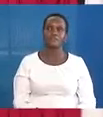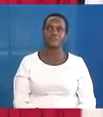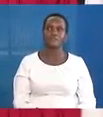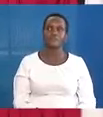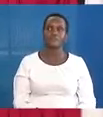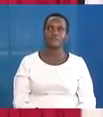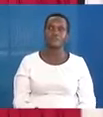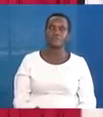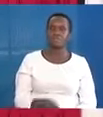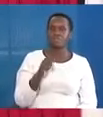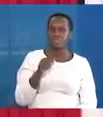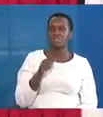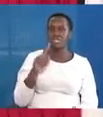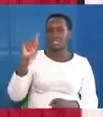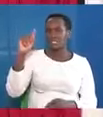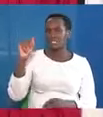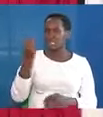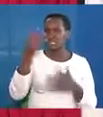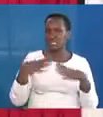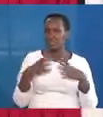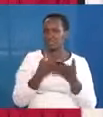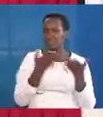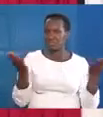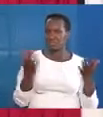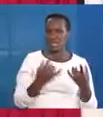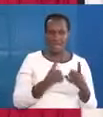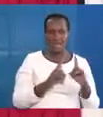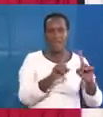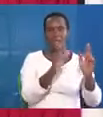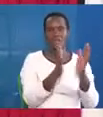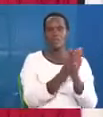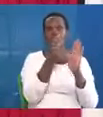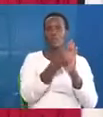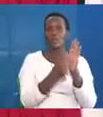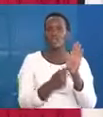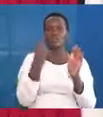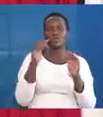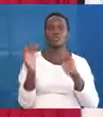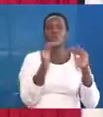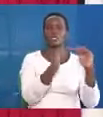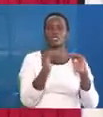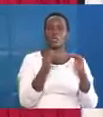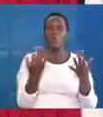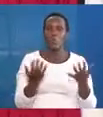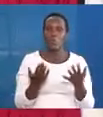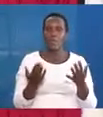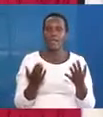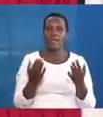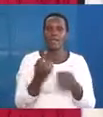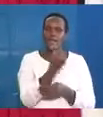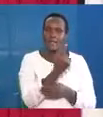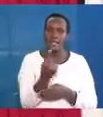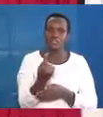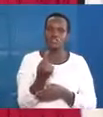This, fellow Kenyans, is in line with the tenets of democracy, whereby every single citizen